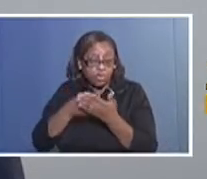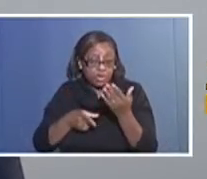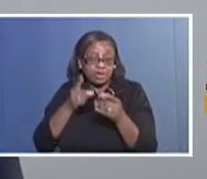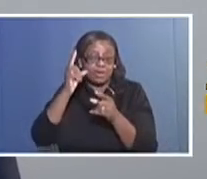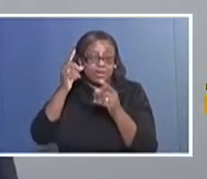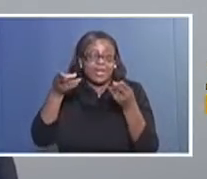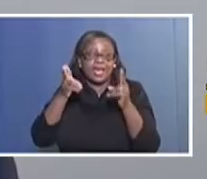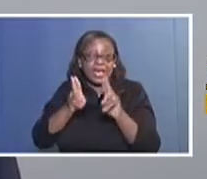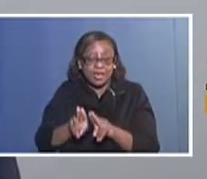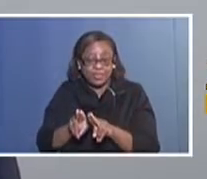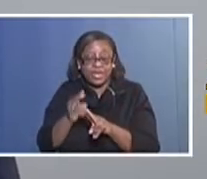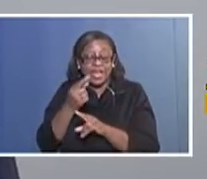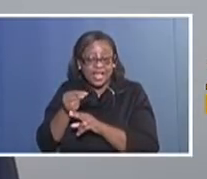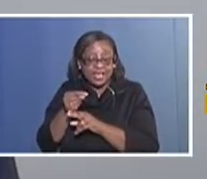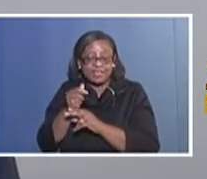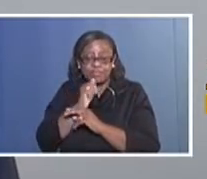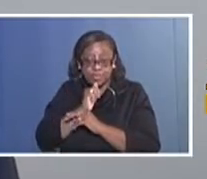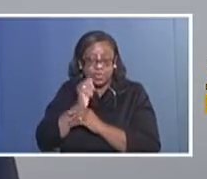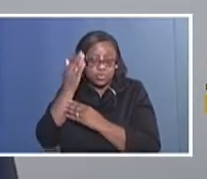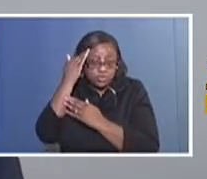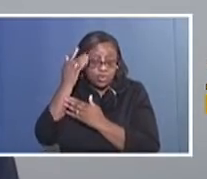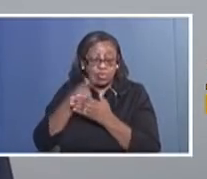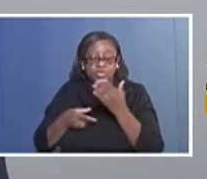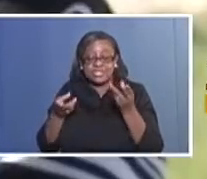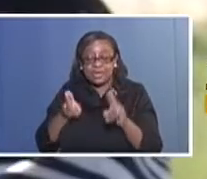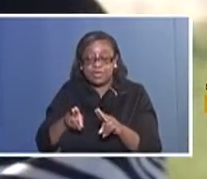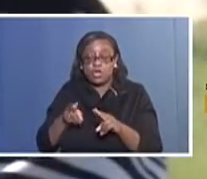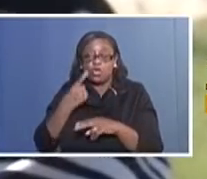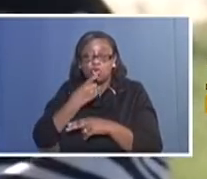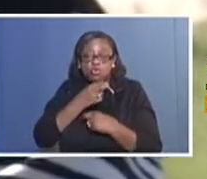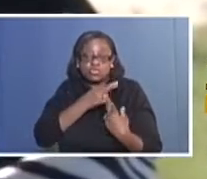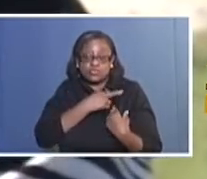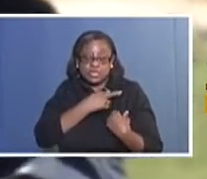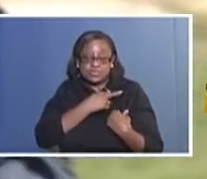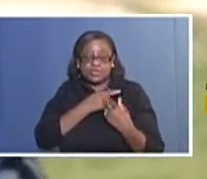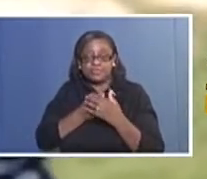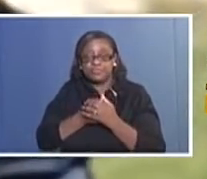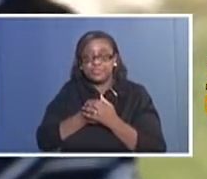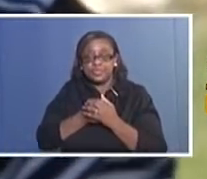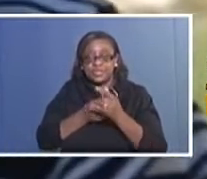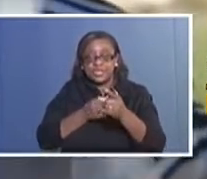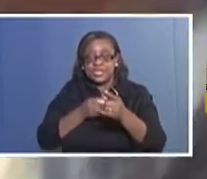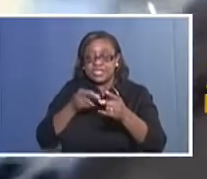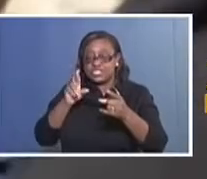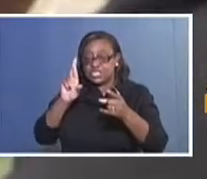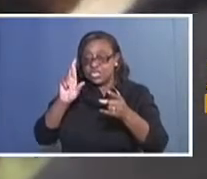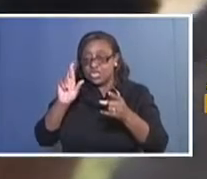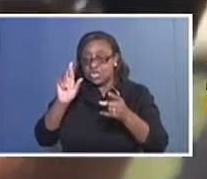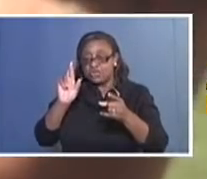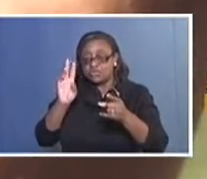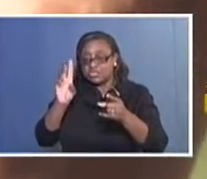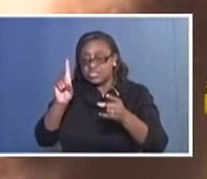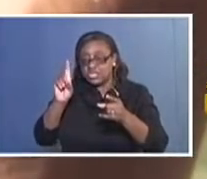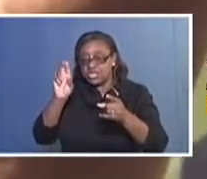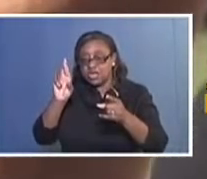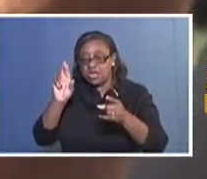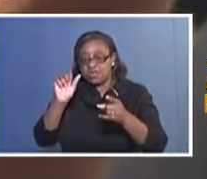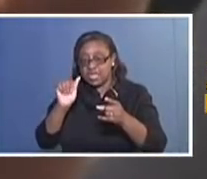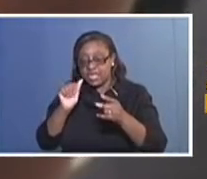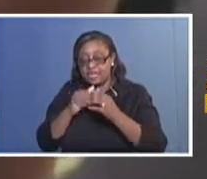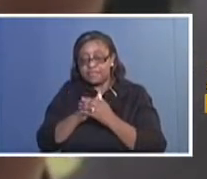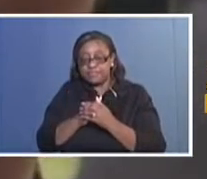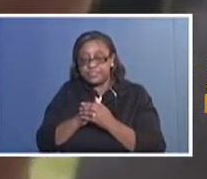the public will be made aware of exactly what happened and who's responsible. The former managing director of the DRA tasked with managing recovery